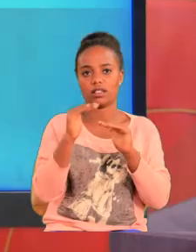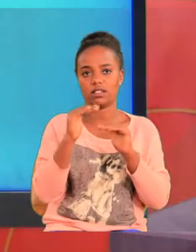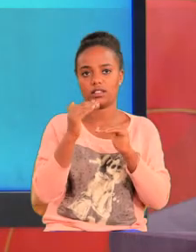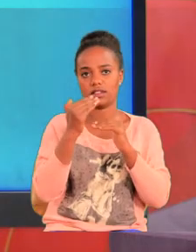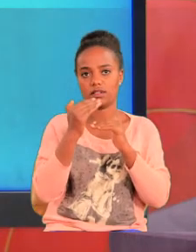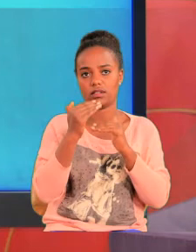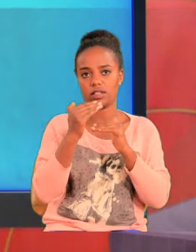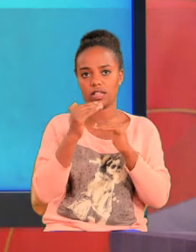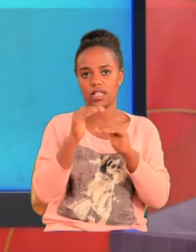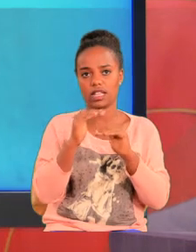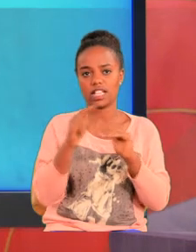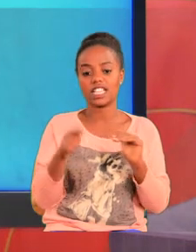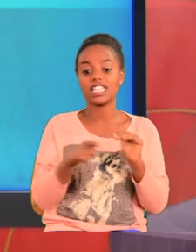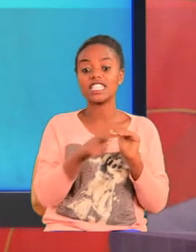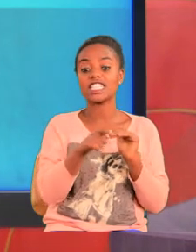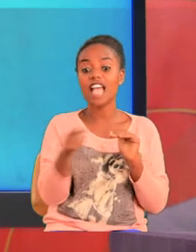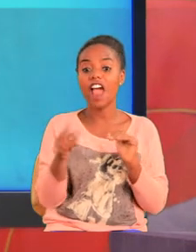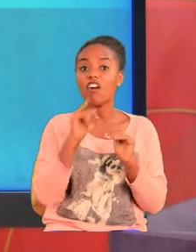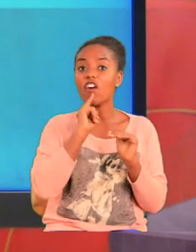is.